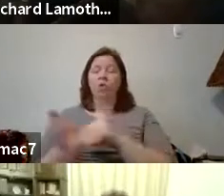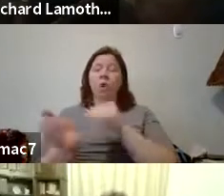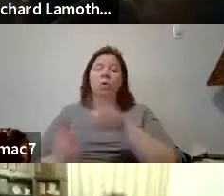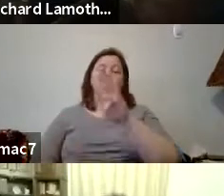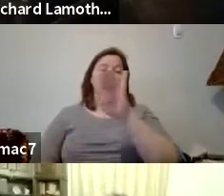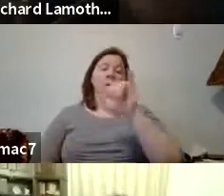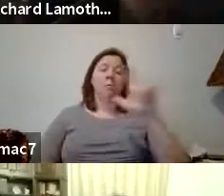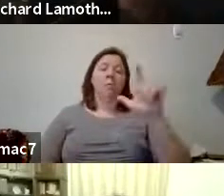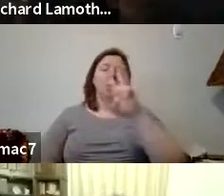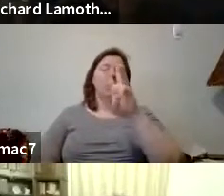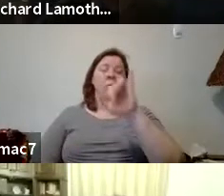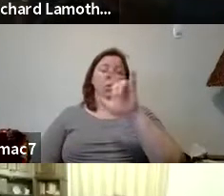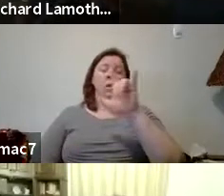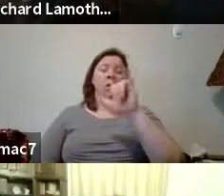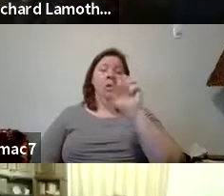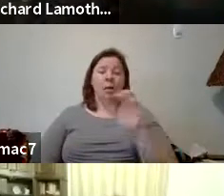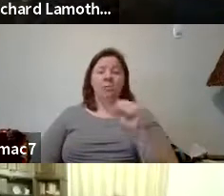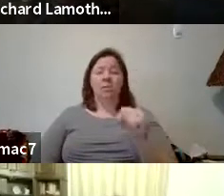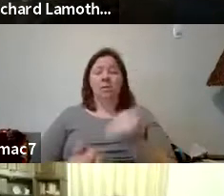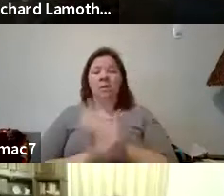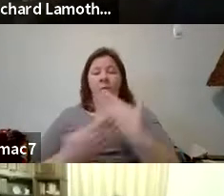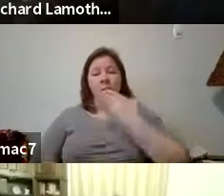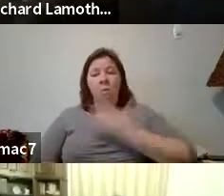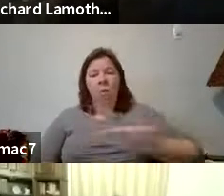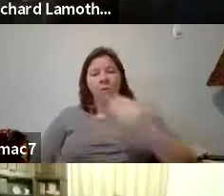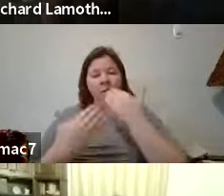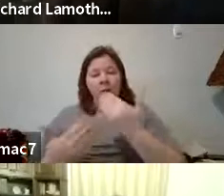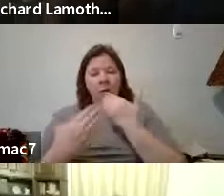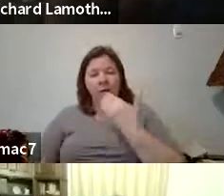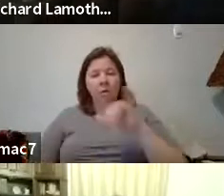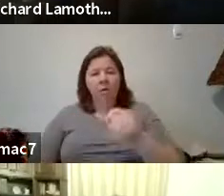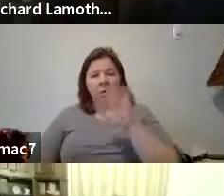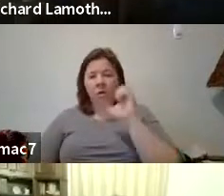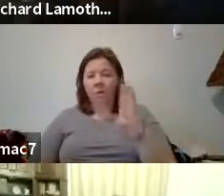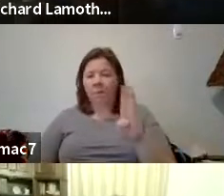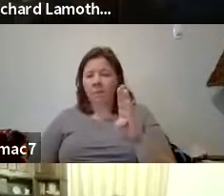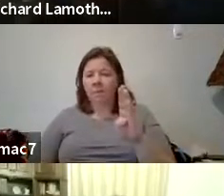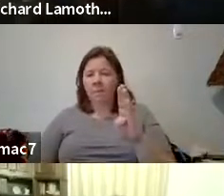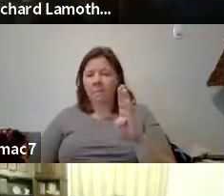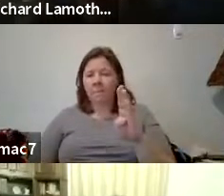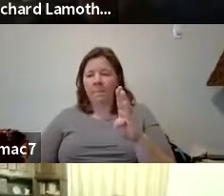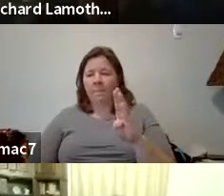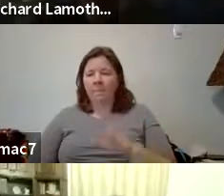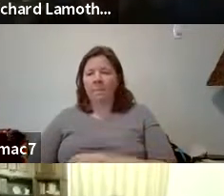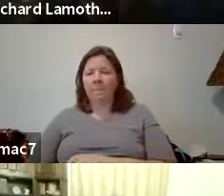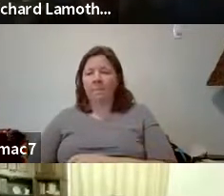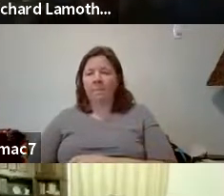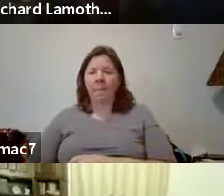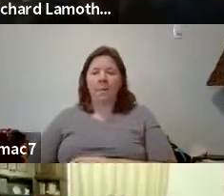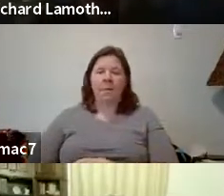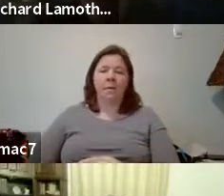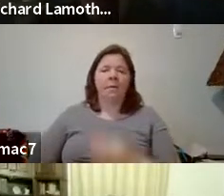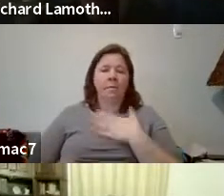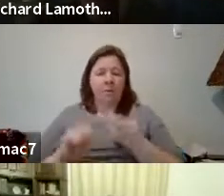Welcome, Dr. Williams. Thank you, Jacob. Thank you, Stephen, Marina, everyone who's my friend